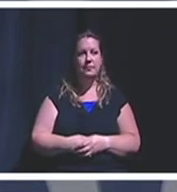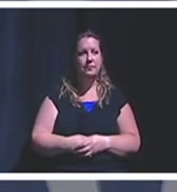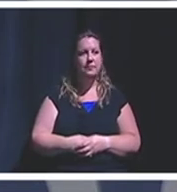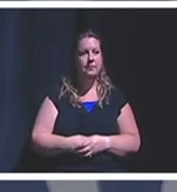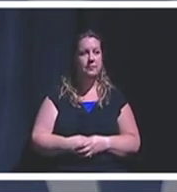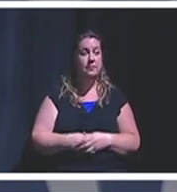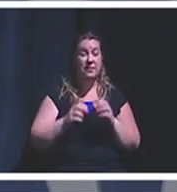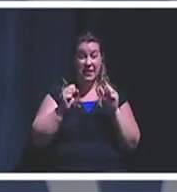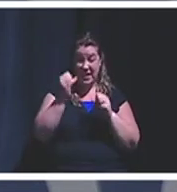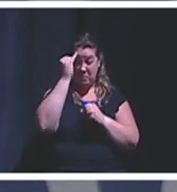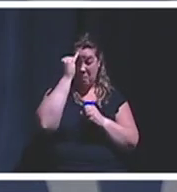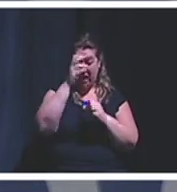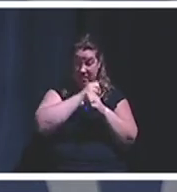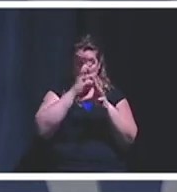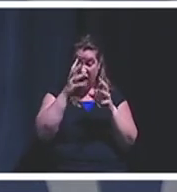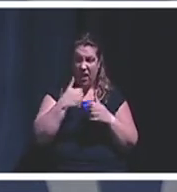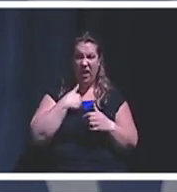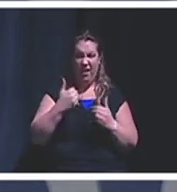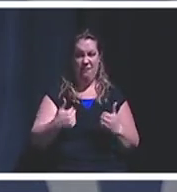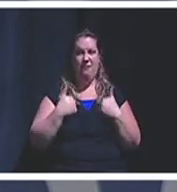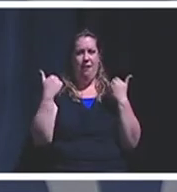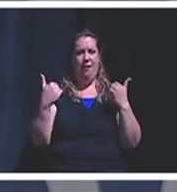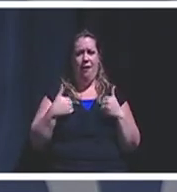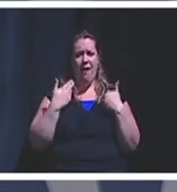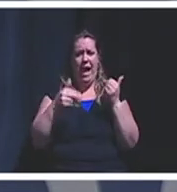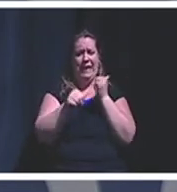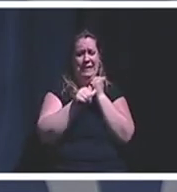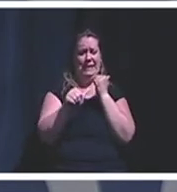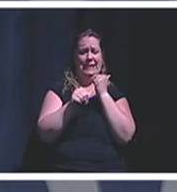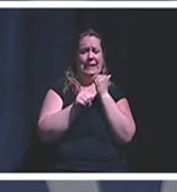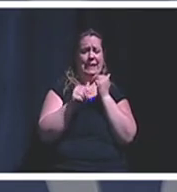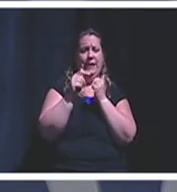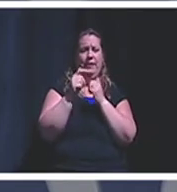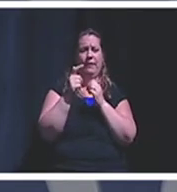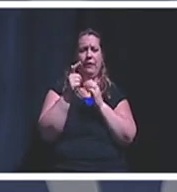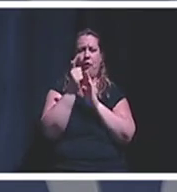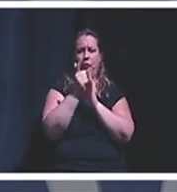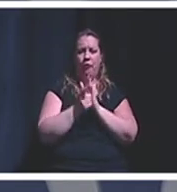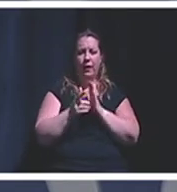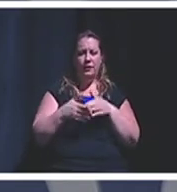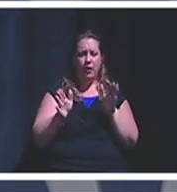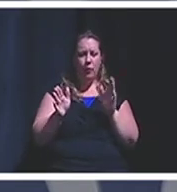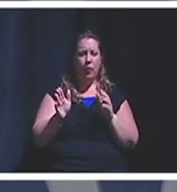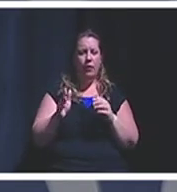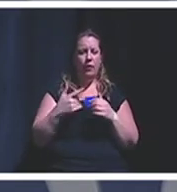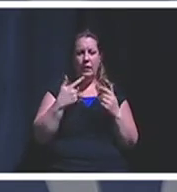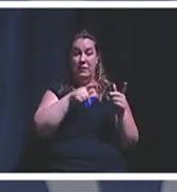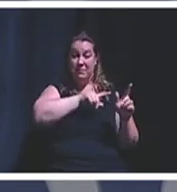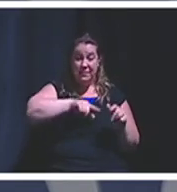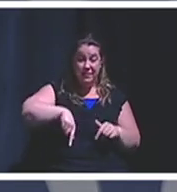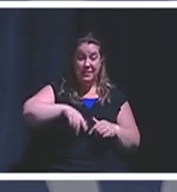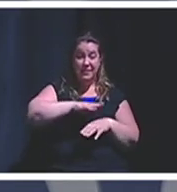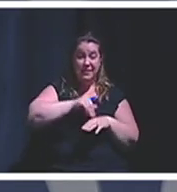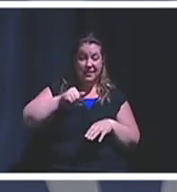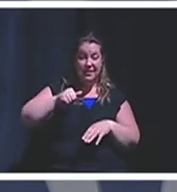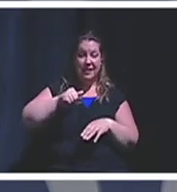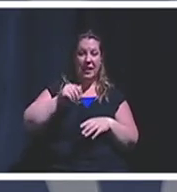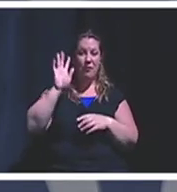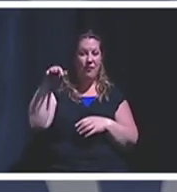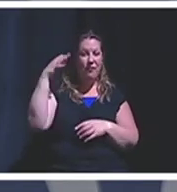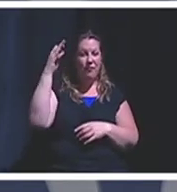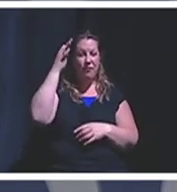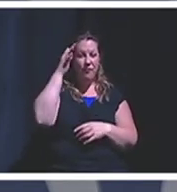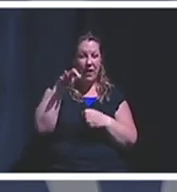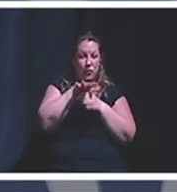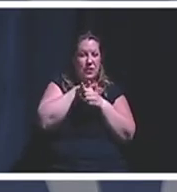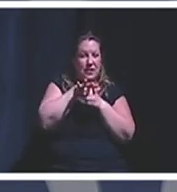meant for a young assistant attorney general to be called back in chambers of a federal district court